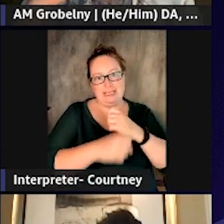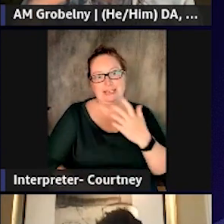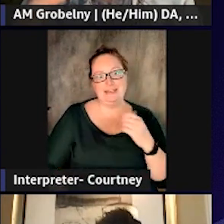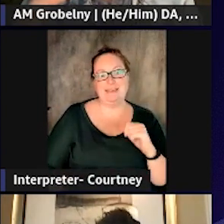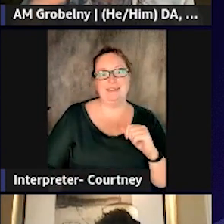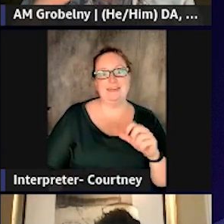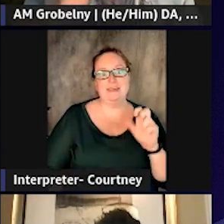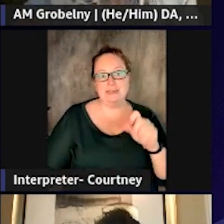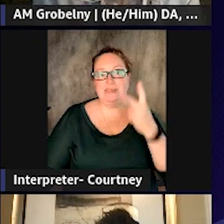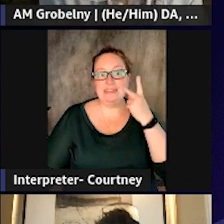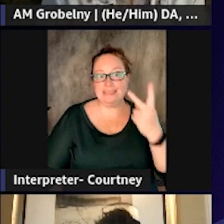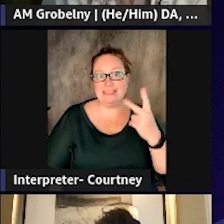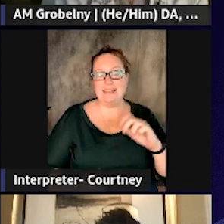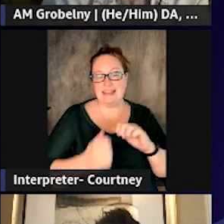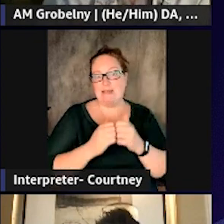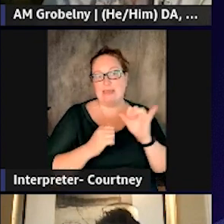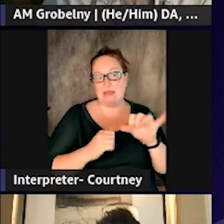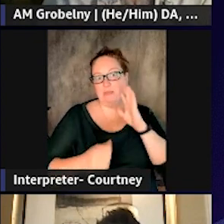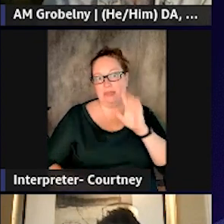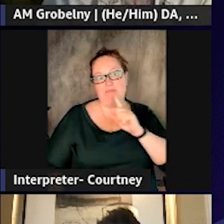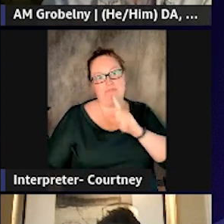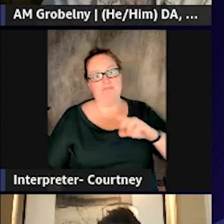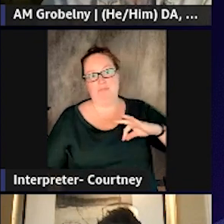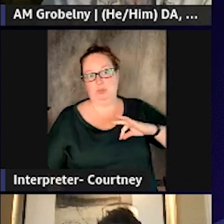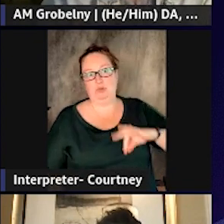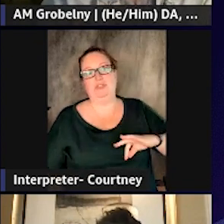see how that would be incredibly useful.